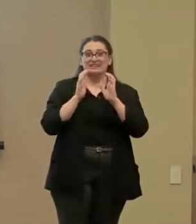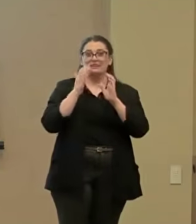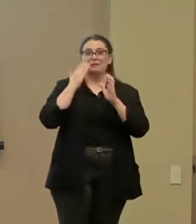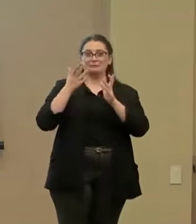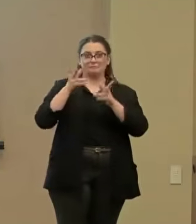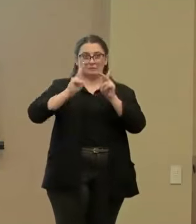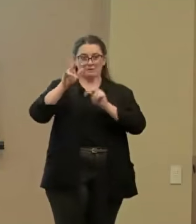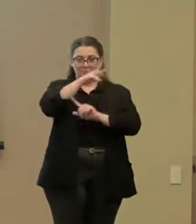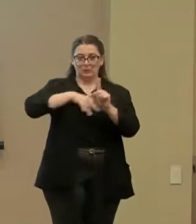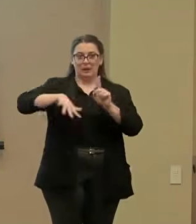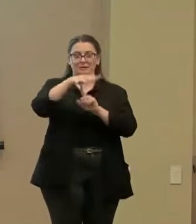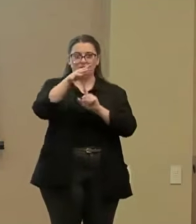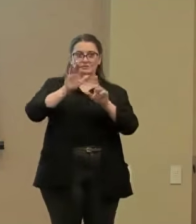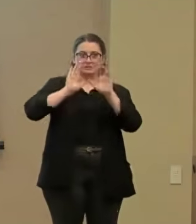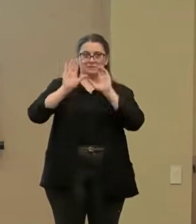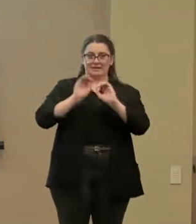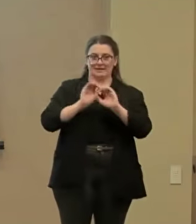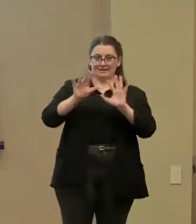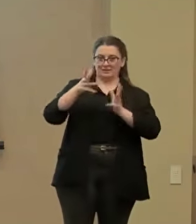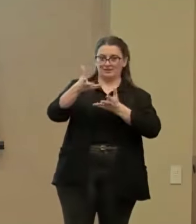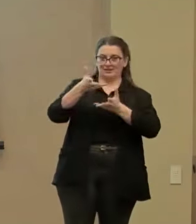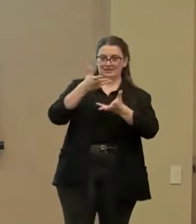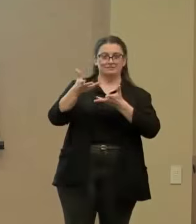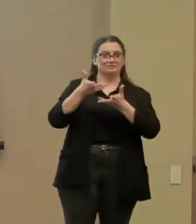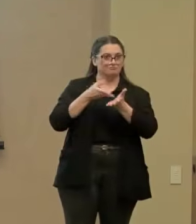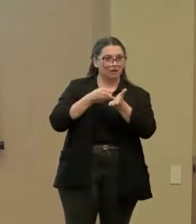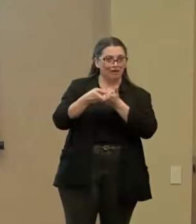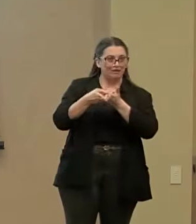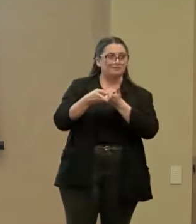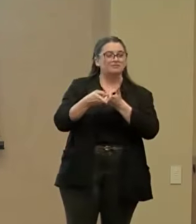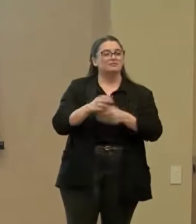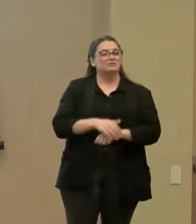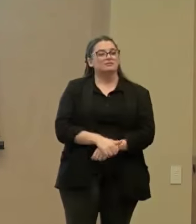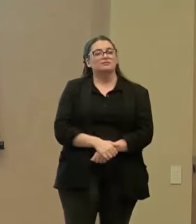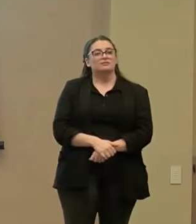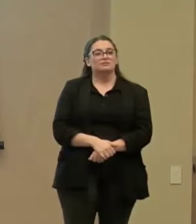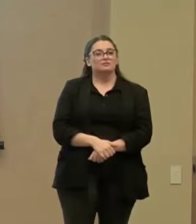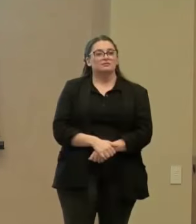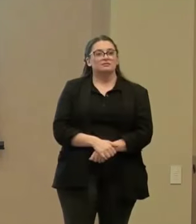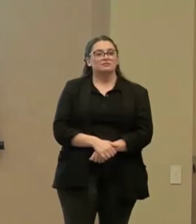with the people around you. I think there's always that,